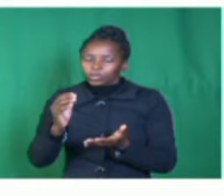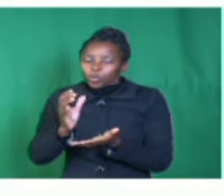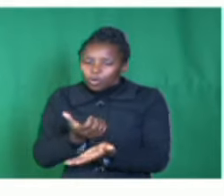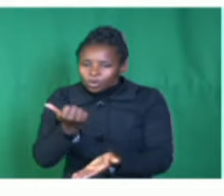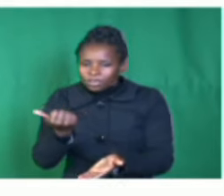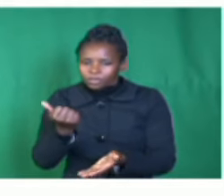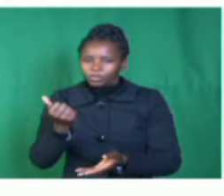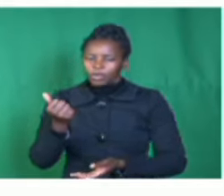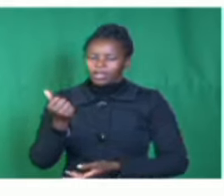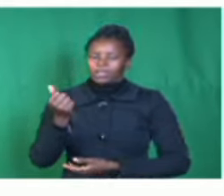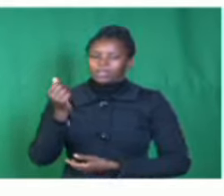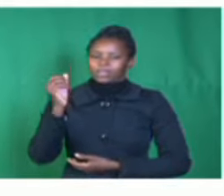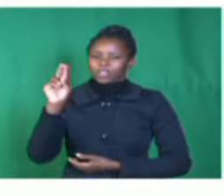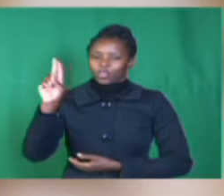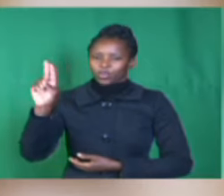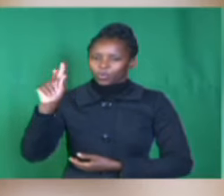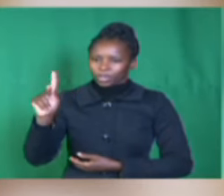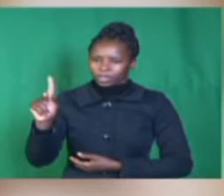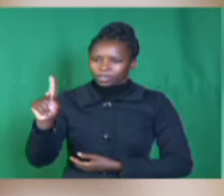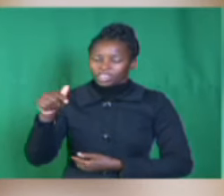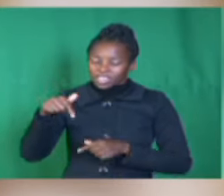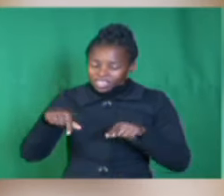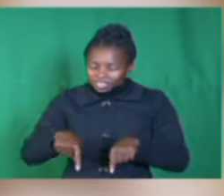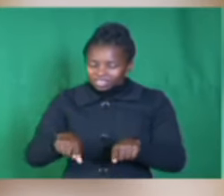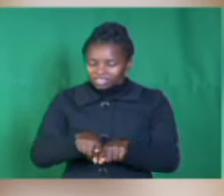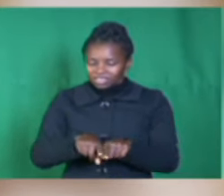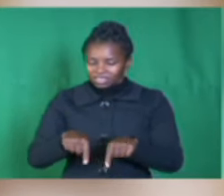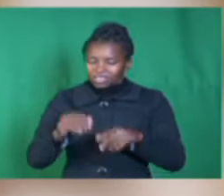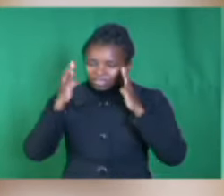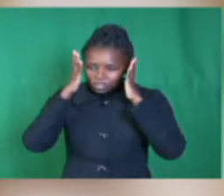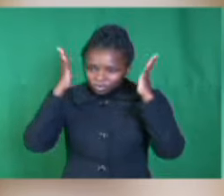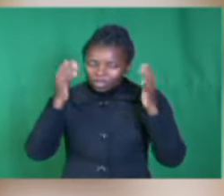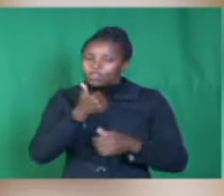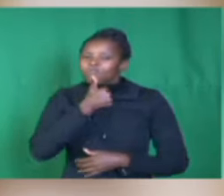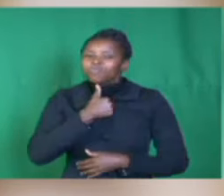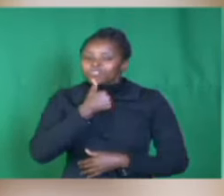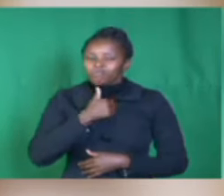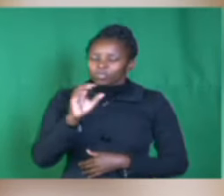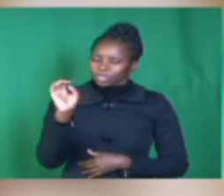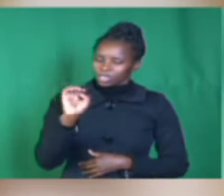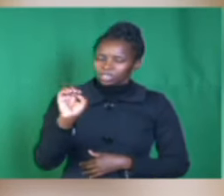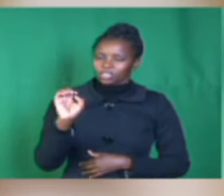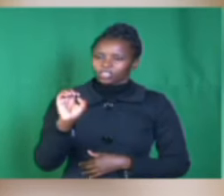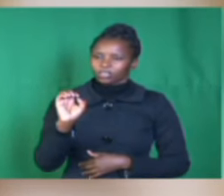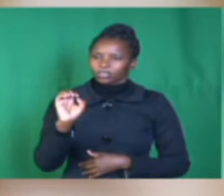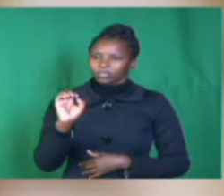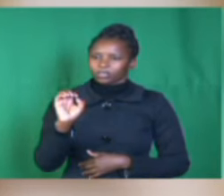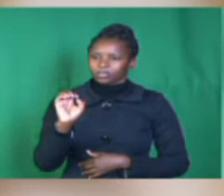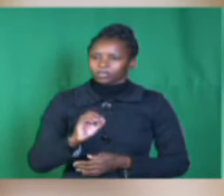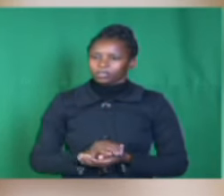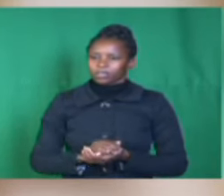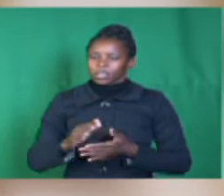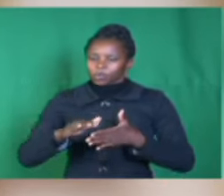was colonized by the British. Here in Swaziland, even today, we use English because